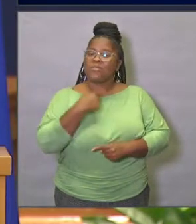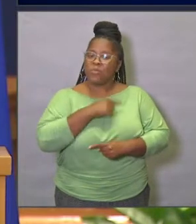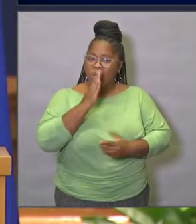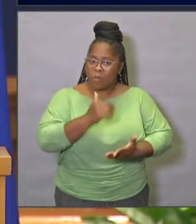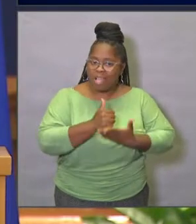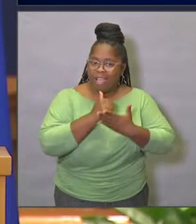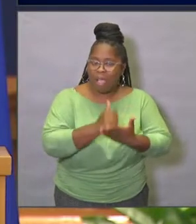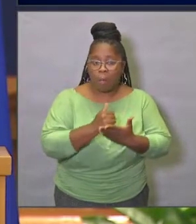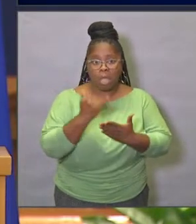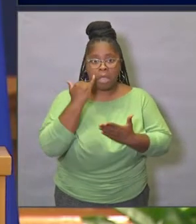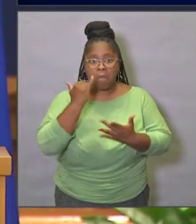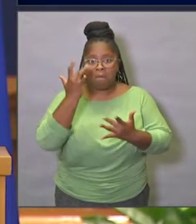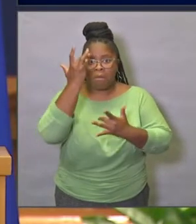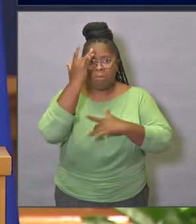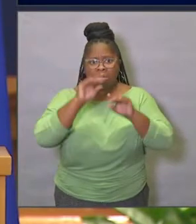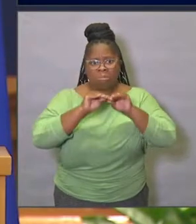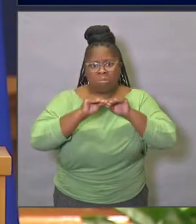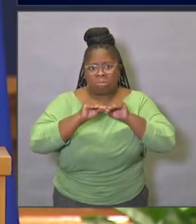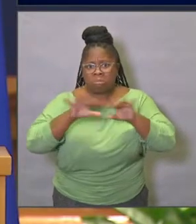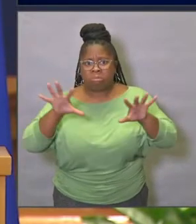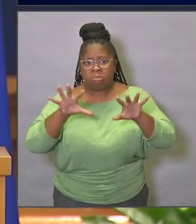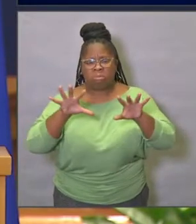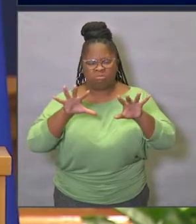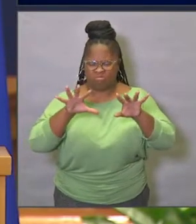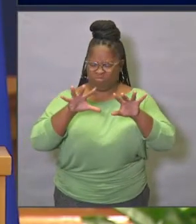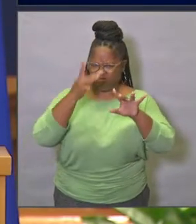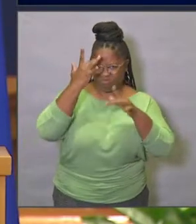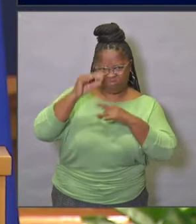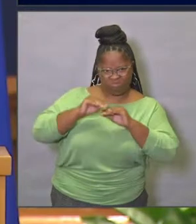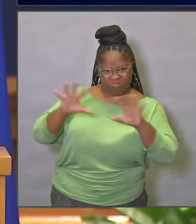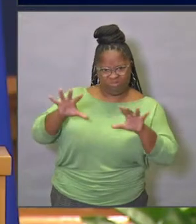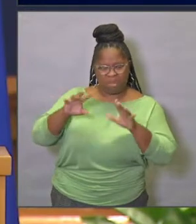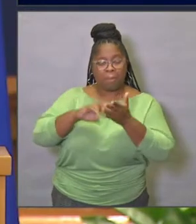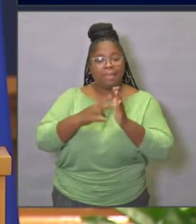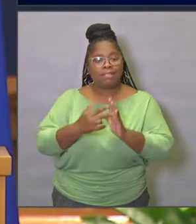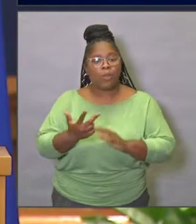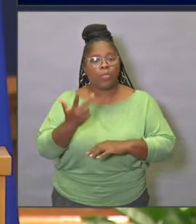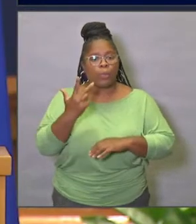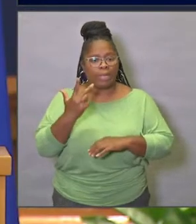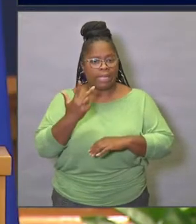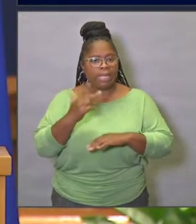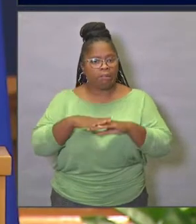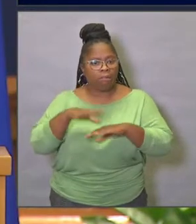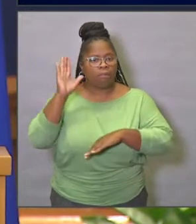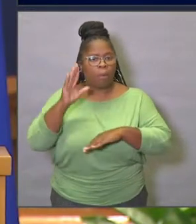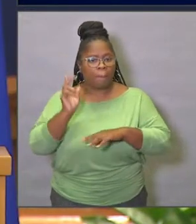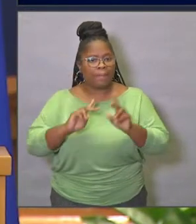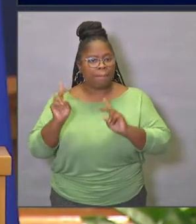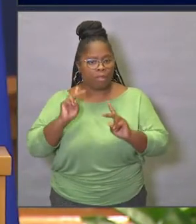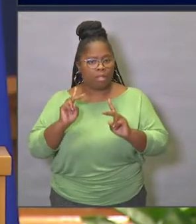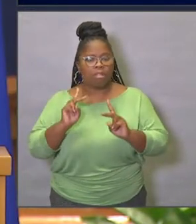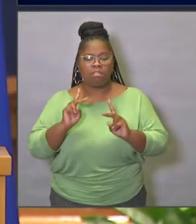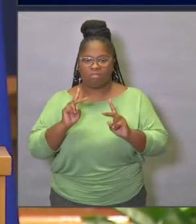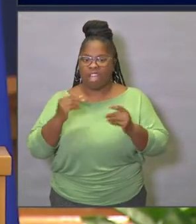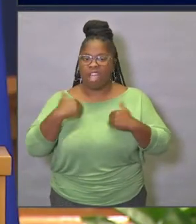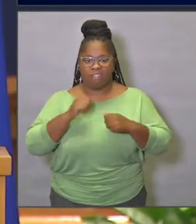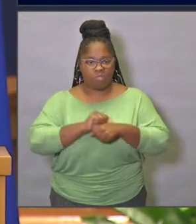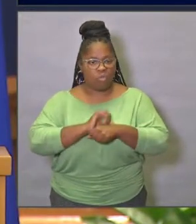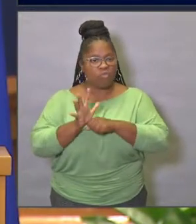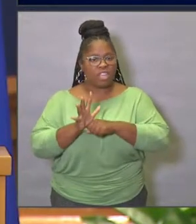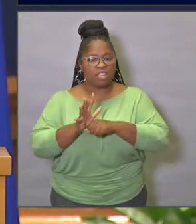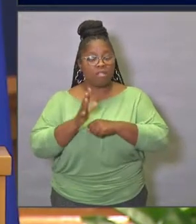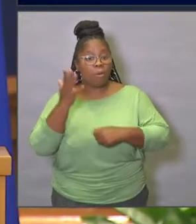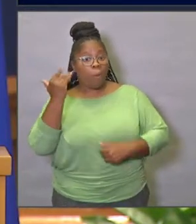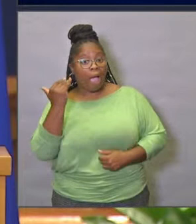outbreak management if you have 3 or more cases at your work site. And this is to ensure that all identified cases and